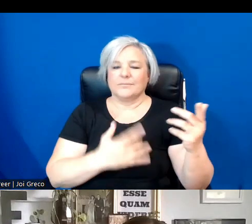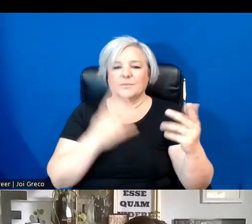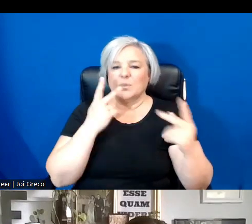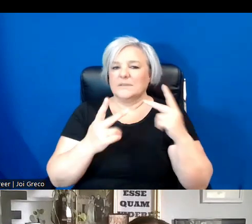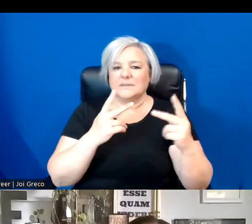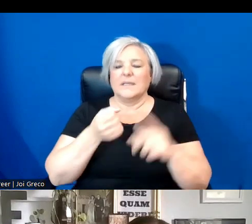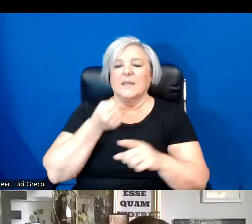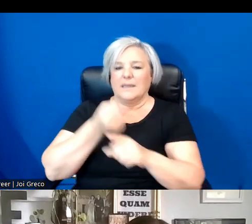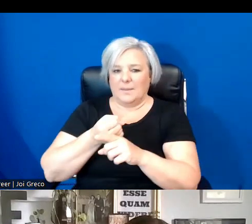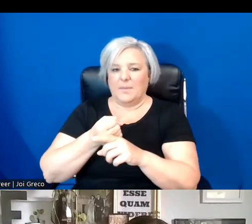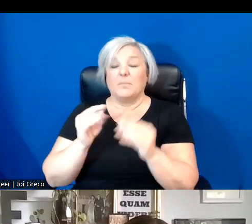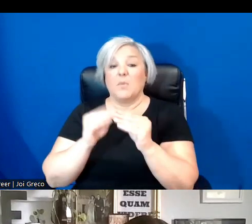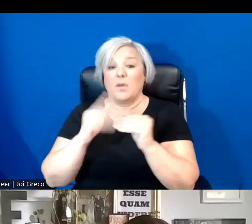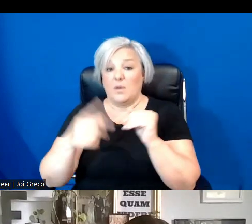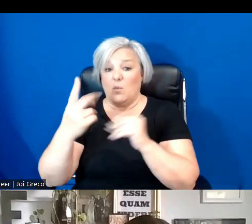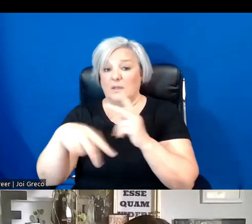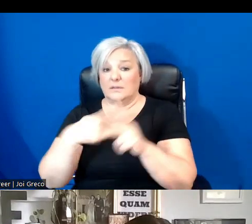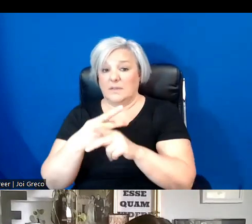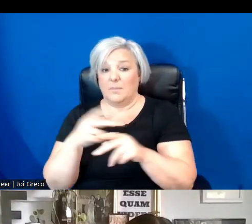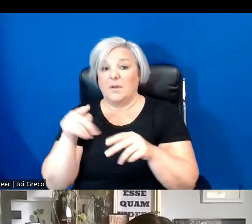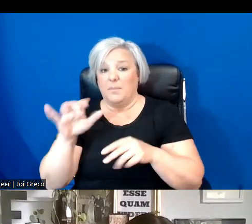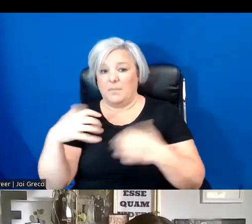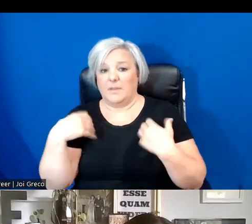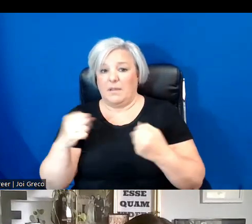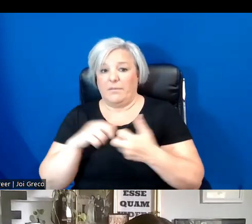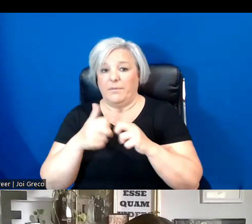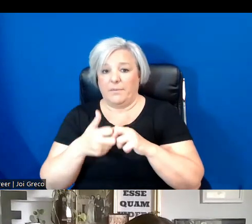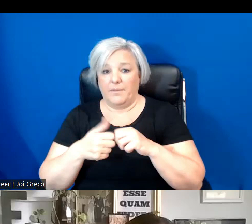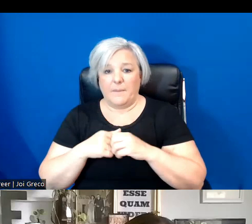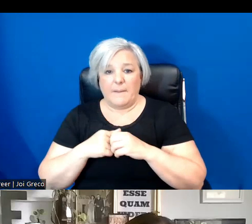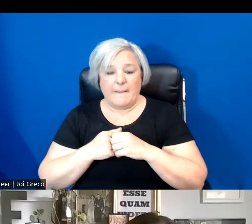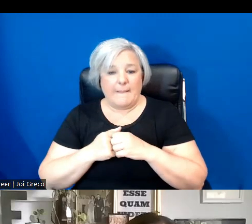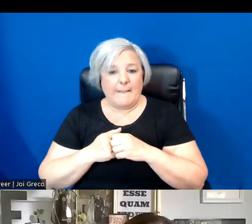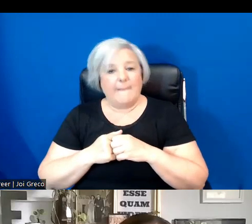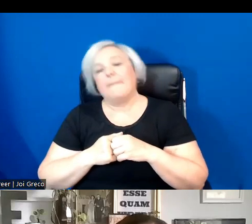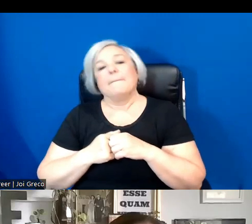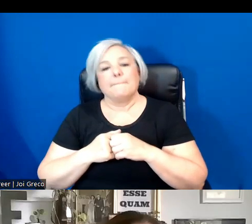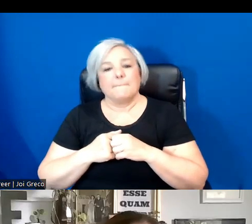that impact more than one type of public health issue. Next slide, please.